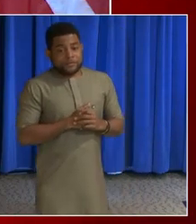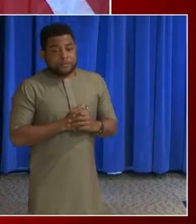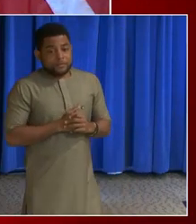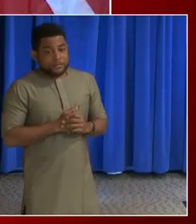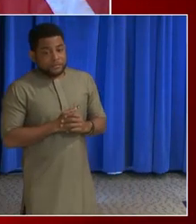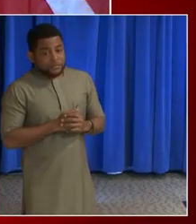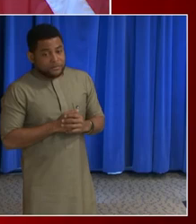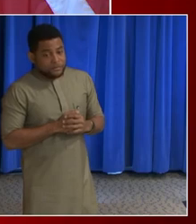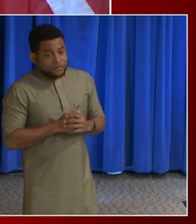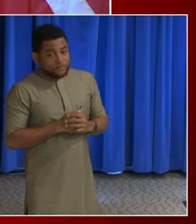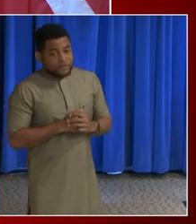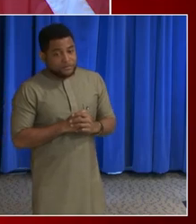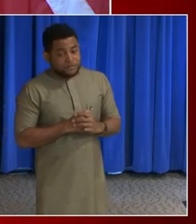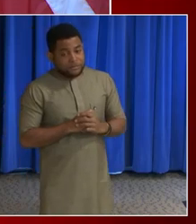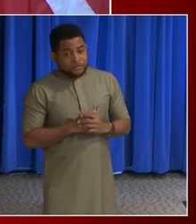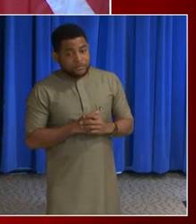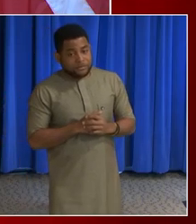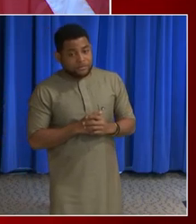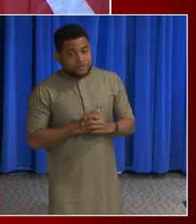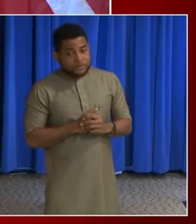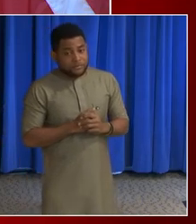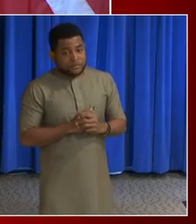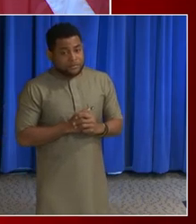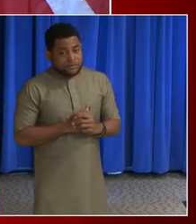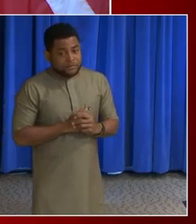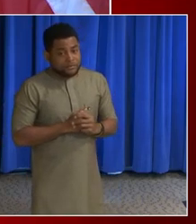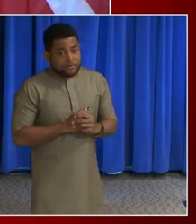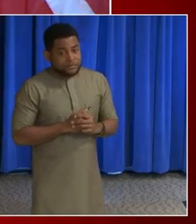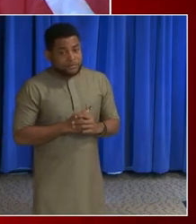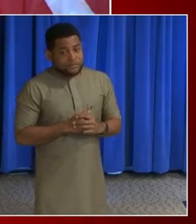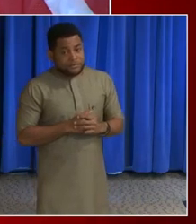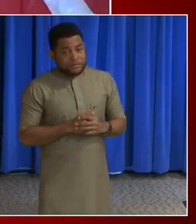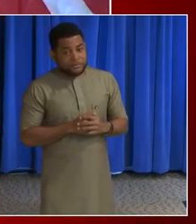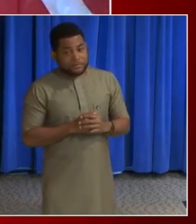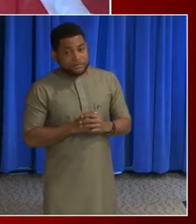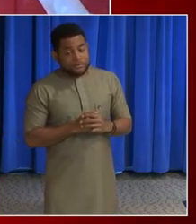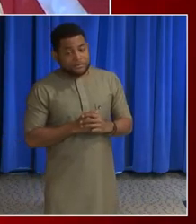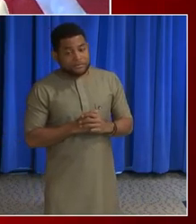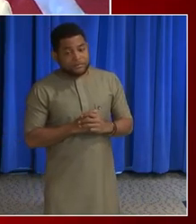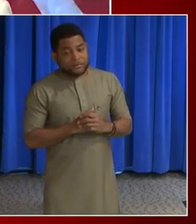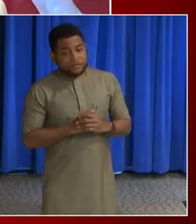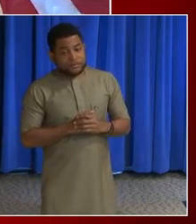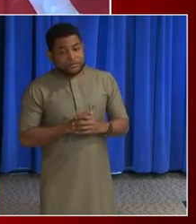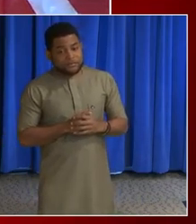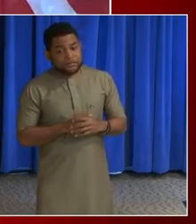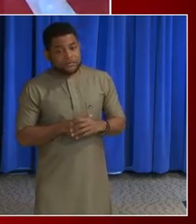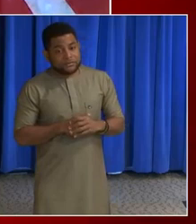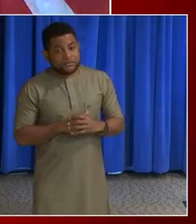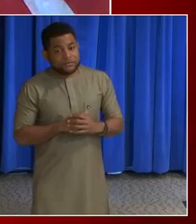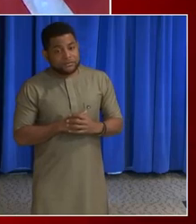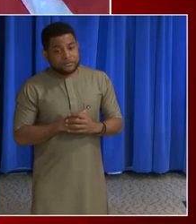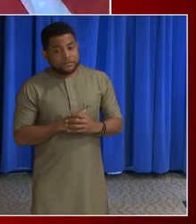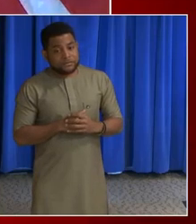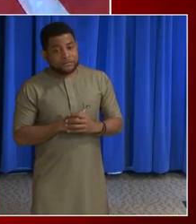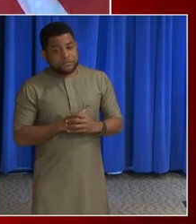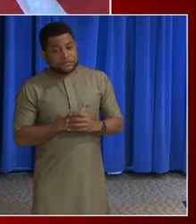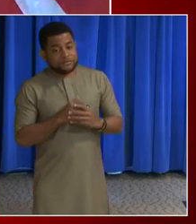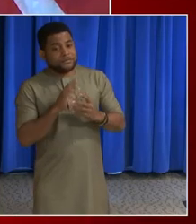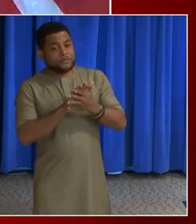and other irregularities to authorities before we knew about